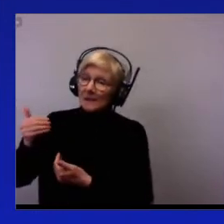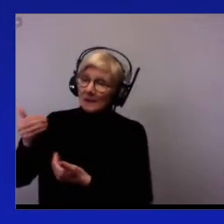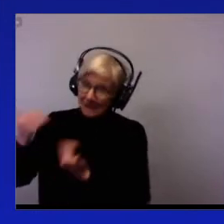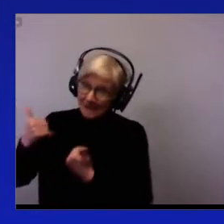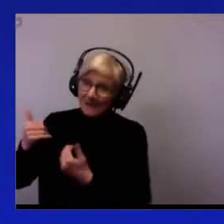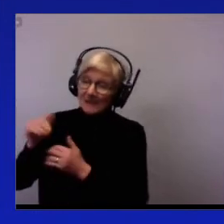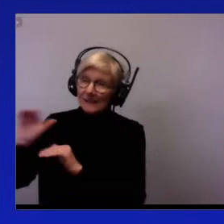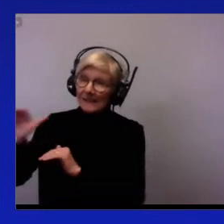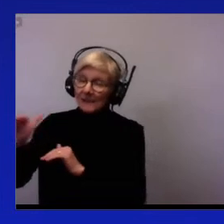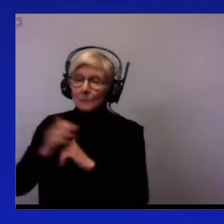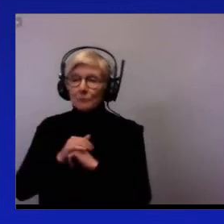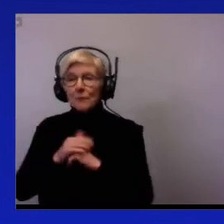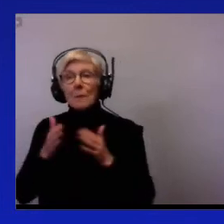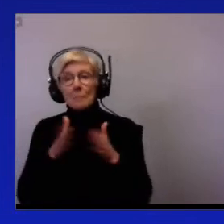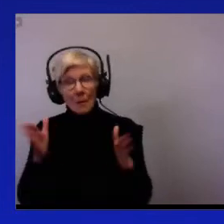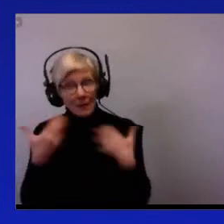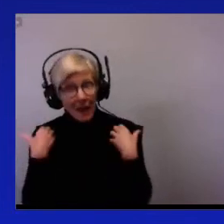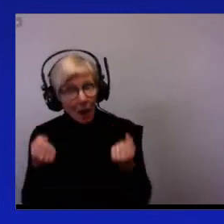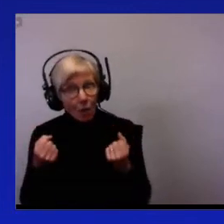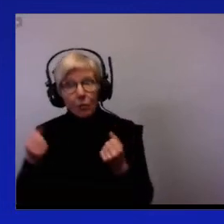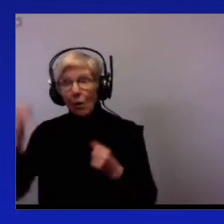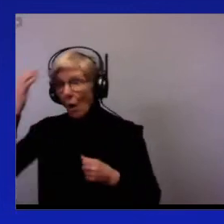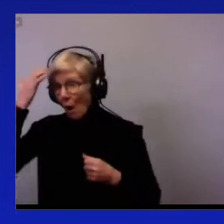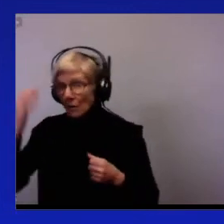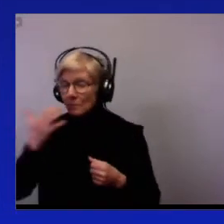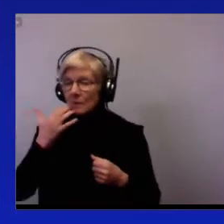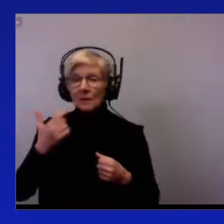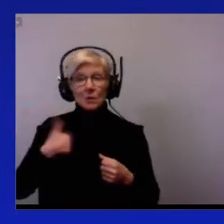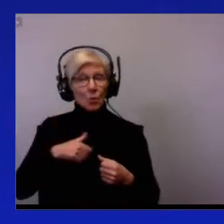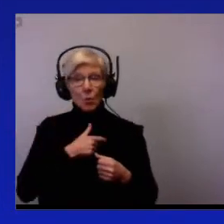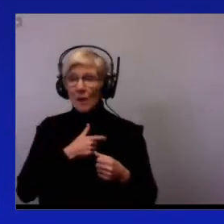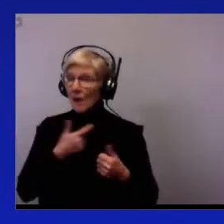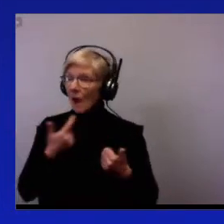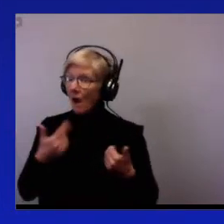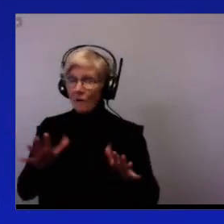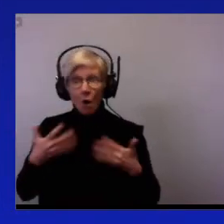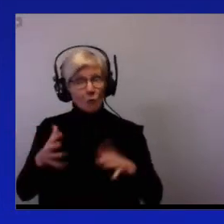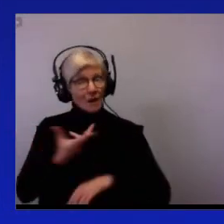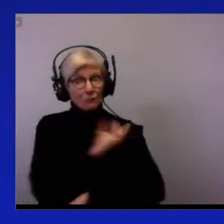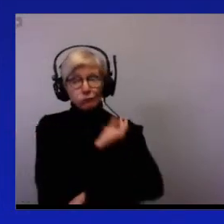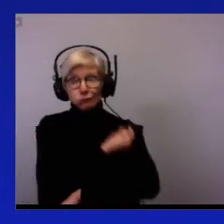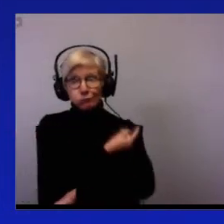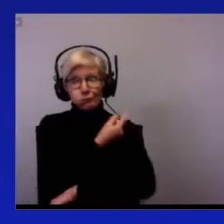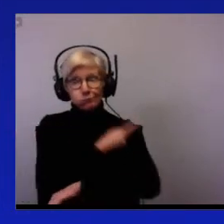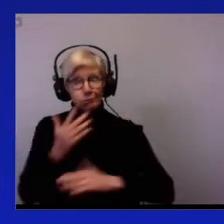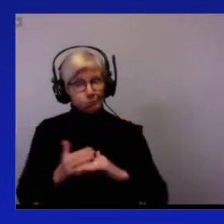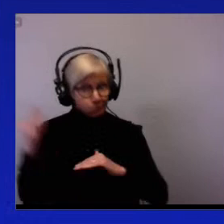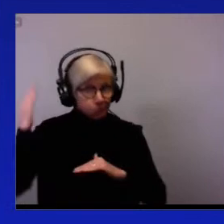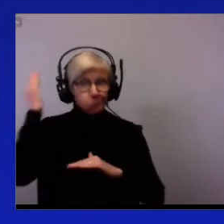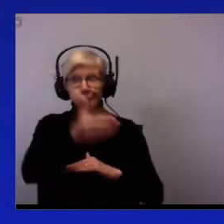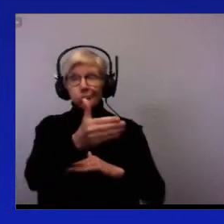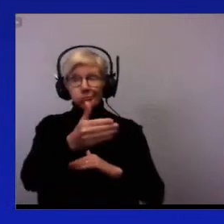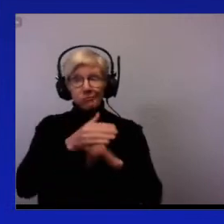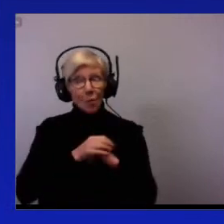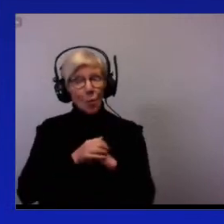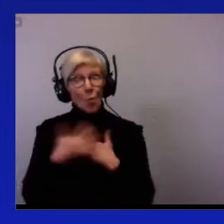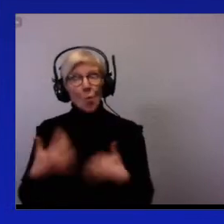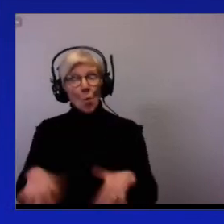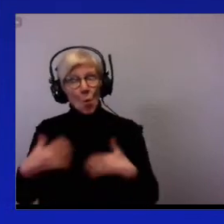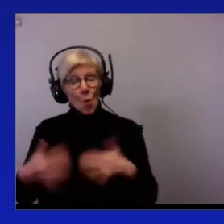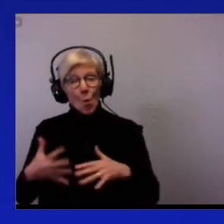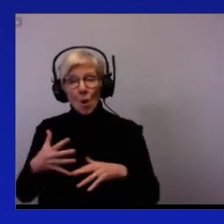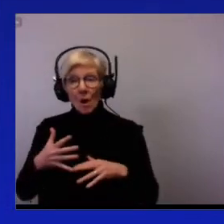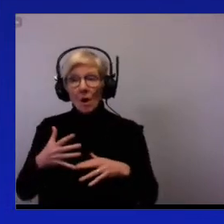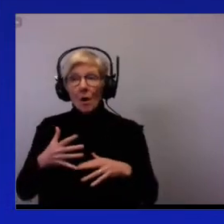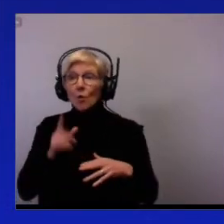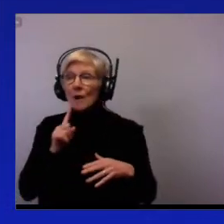with public health and with the hospitals, we've exceeded all their expectations. Like, they weren't thinking Ottawa was even on the long term. We did it all before